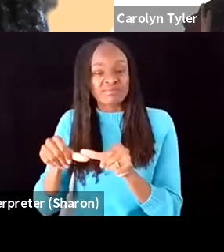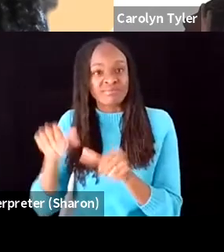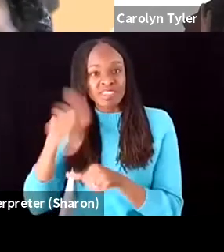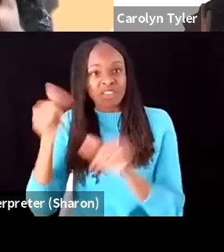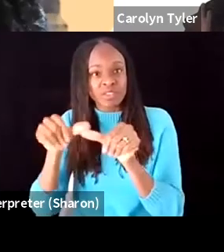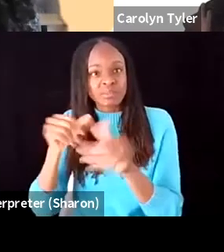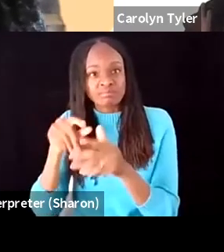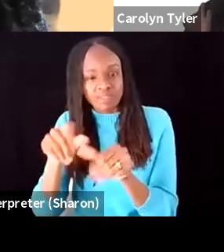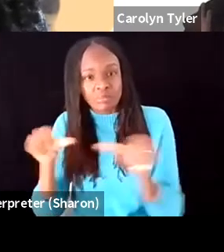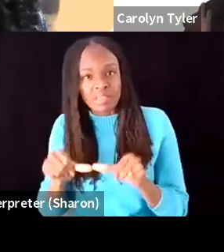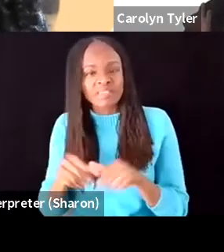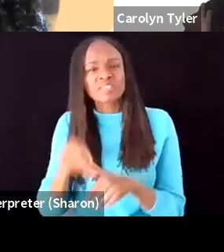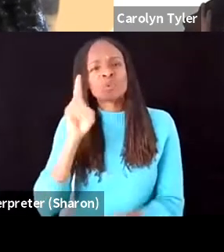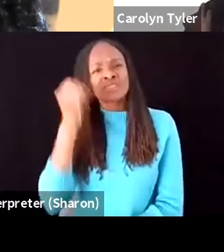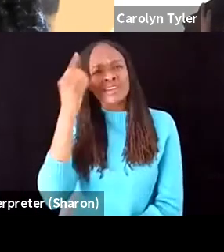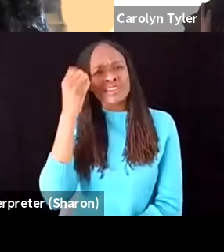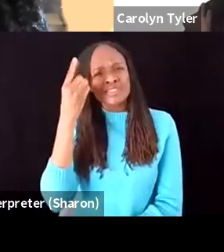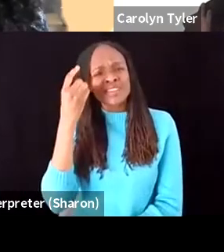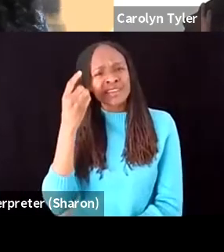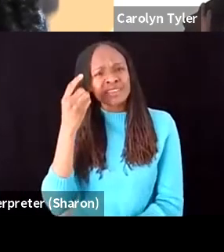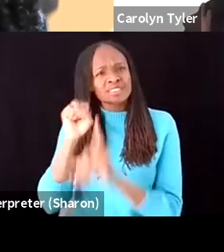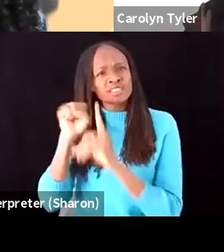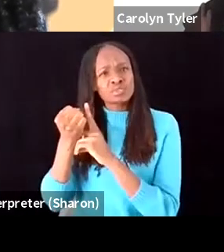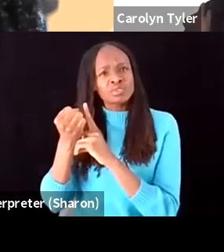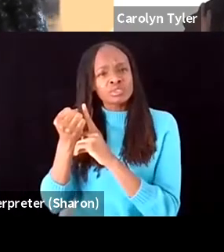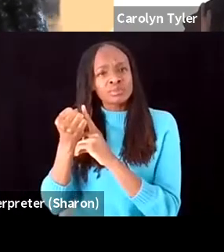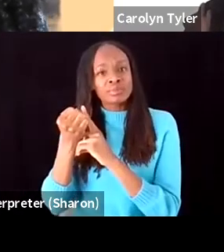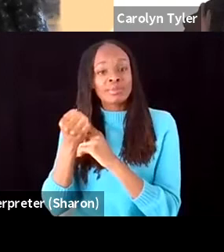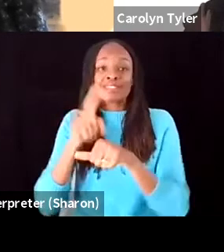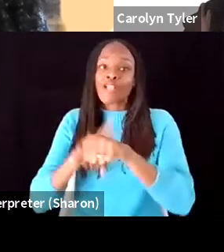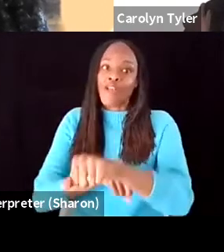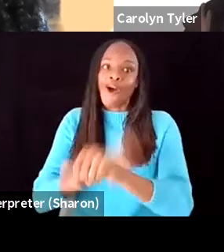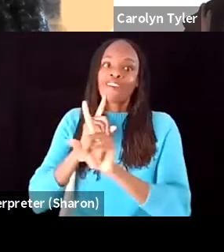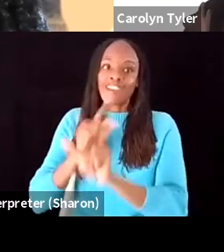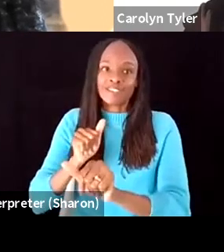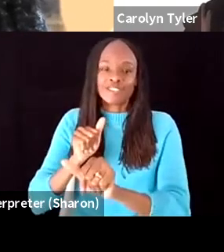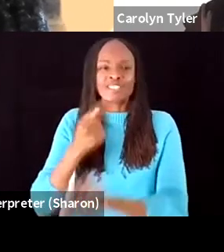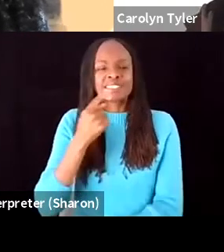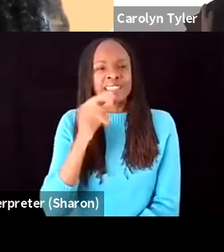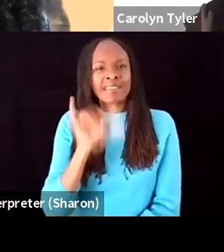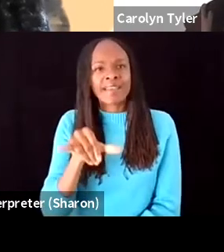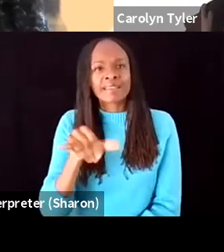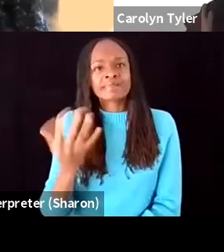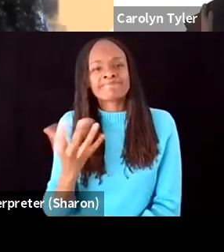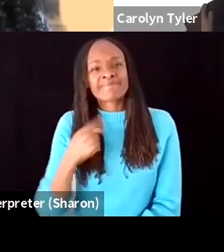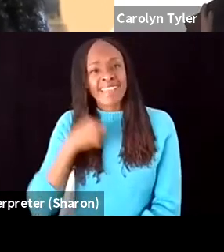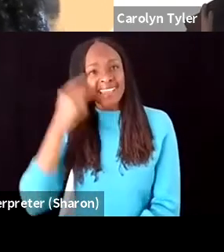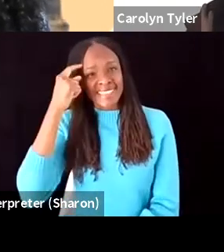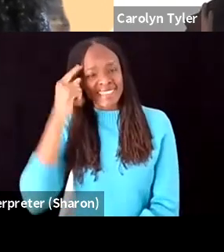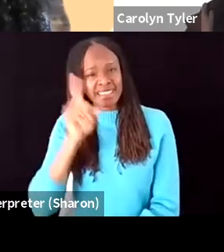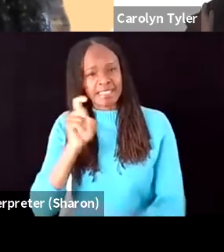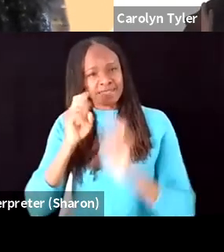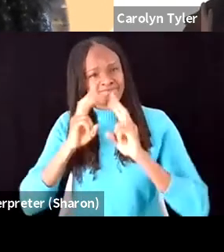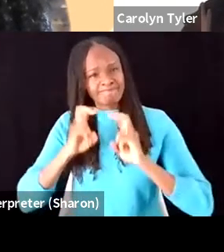the implications of what's going on. So that's kind of a long answer just to say that I think we really need to